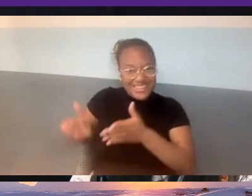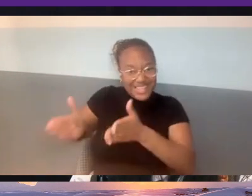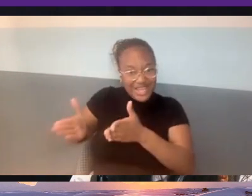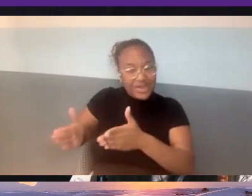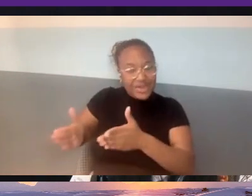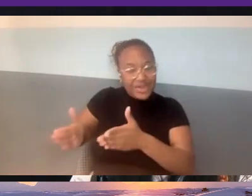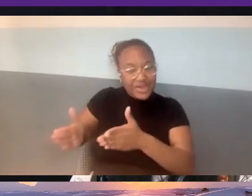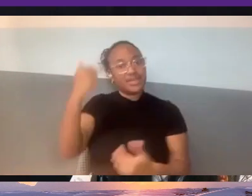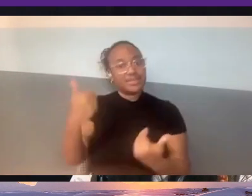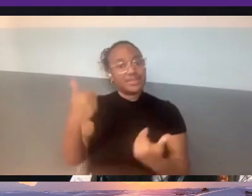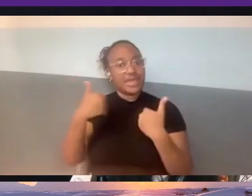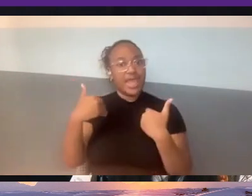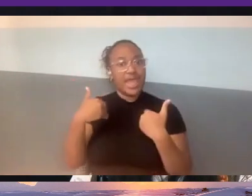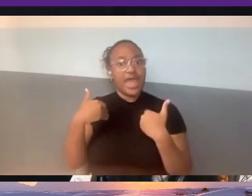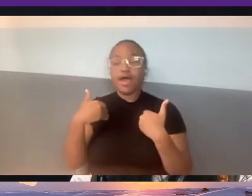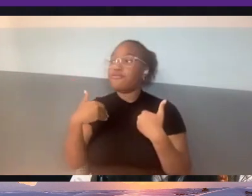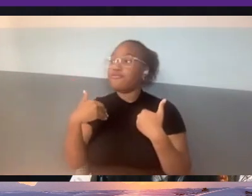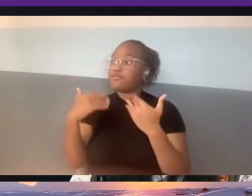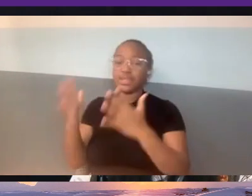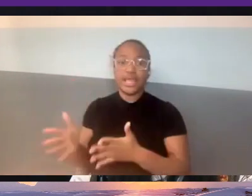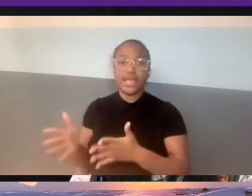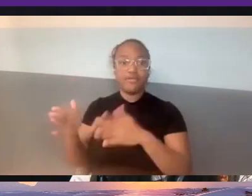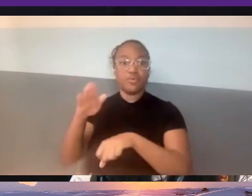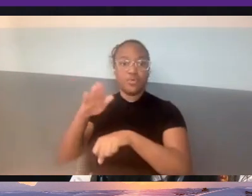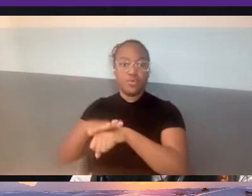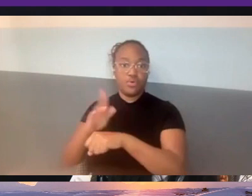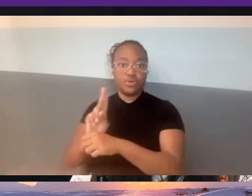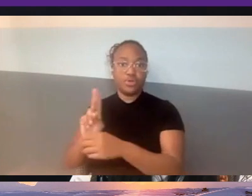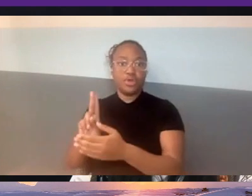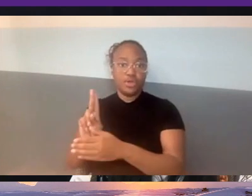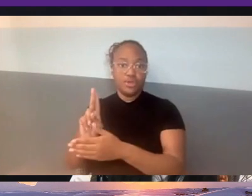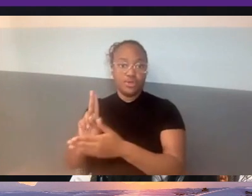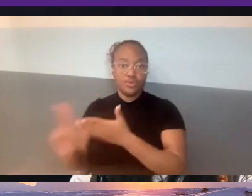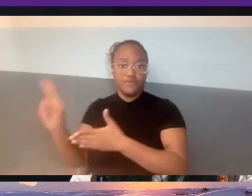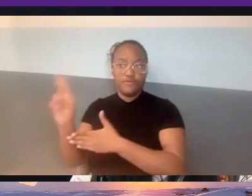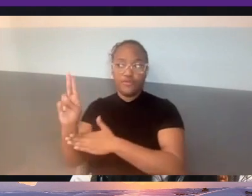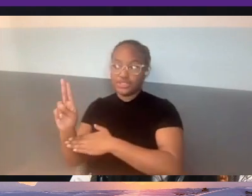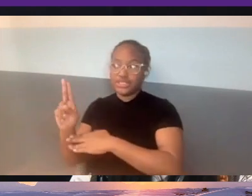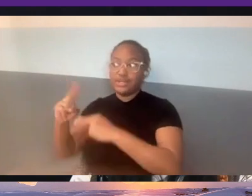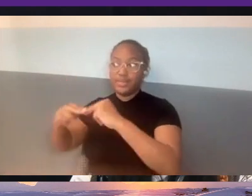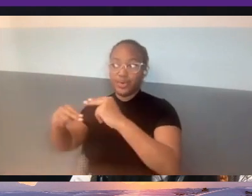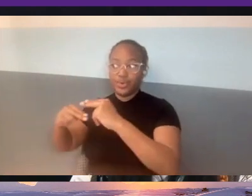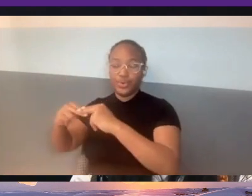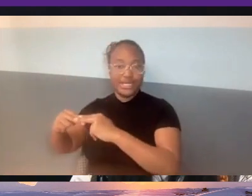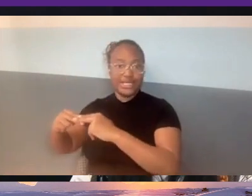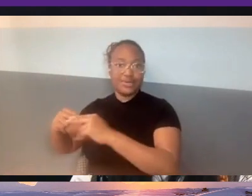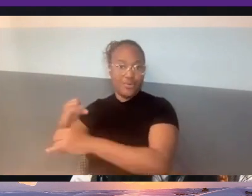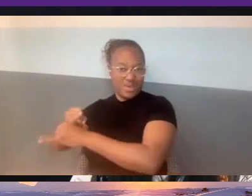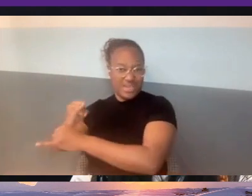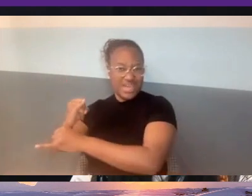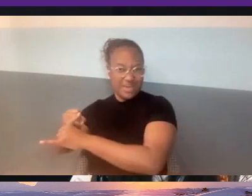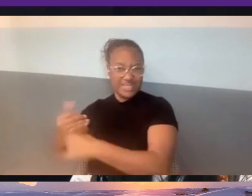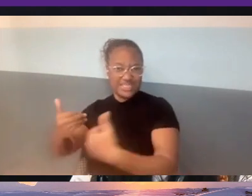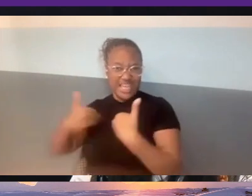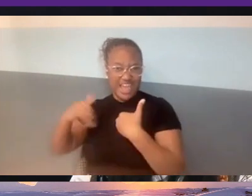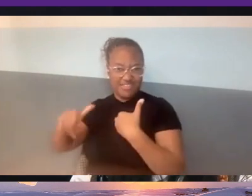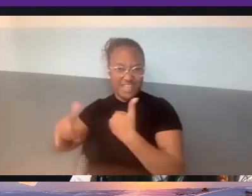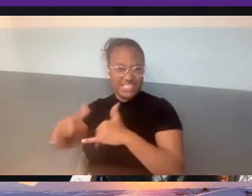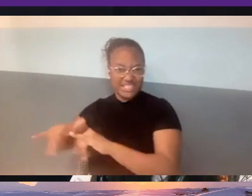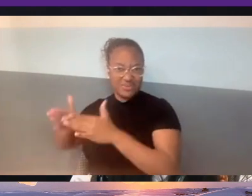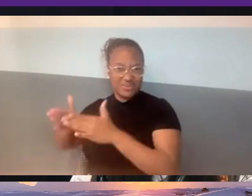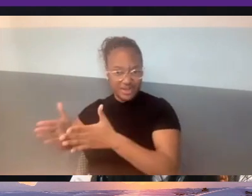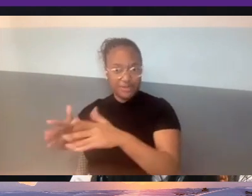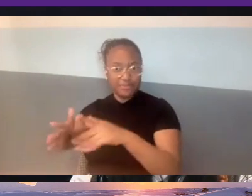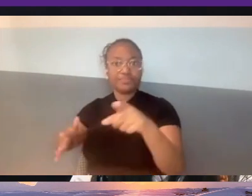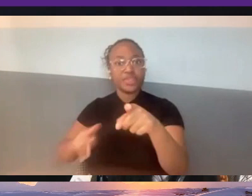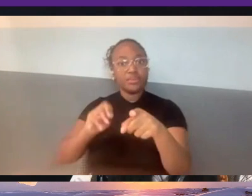buildings campuses that we know. And Marisa's healing way of addressing that through her artistic